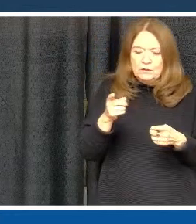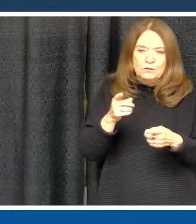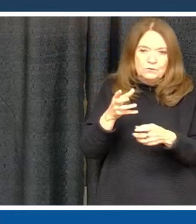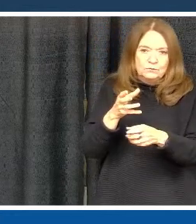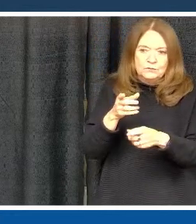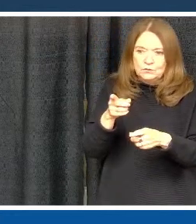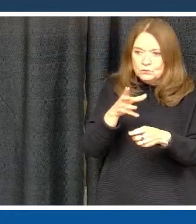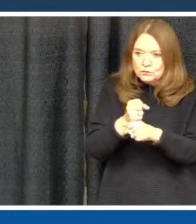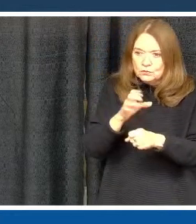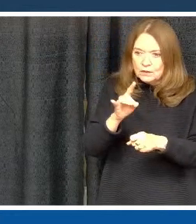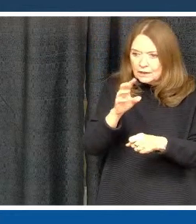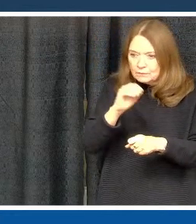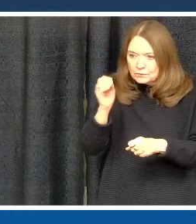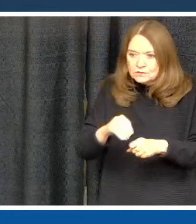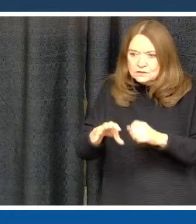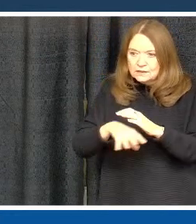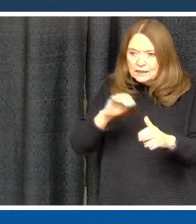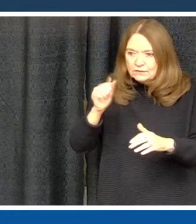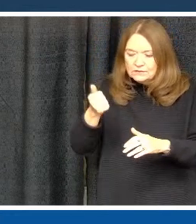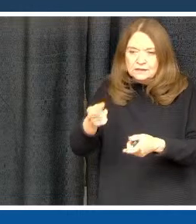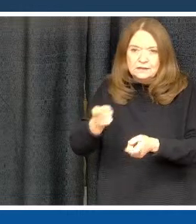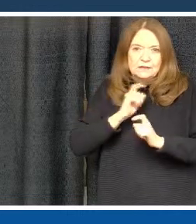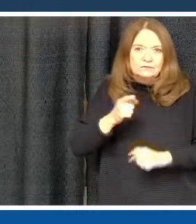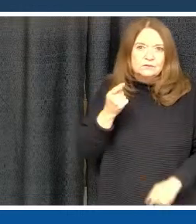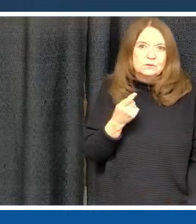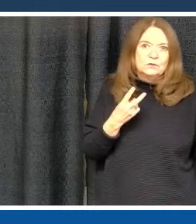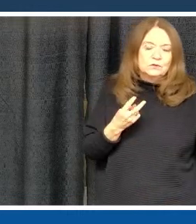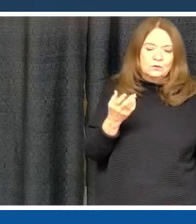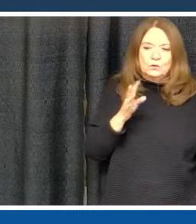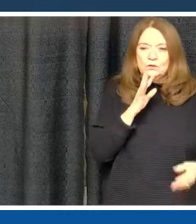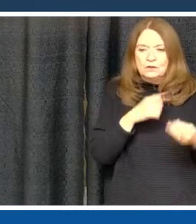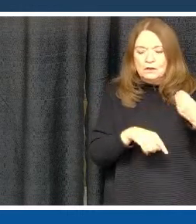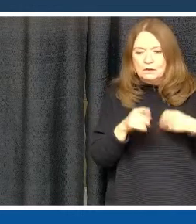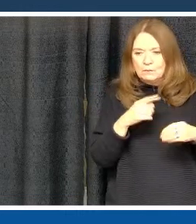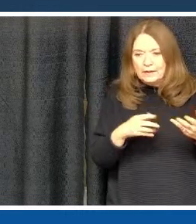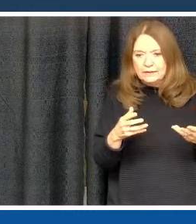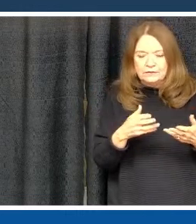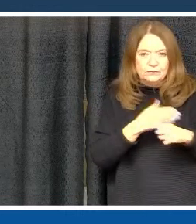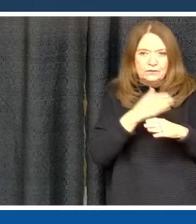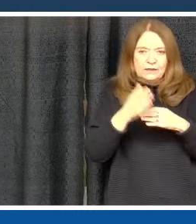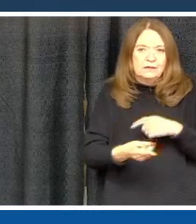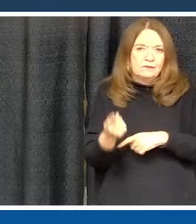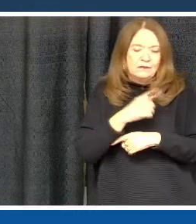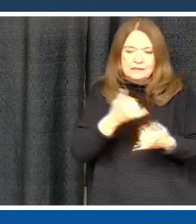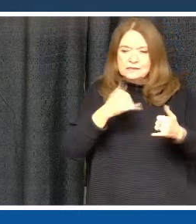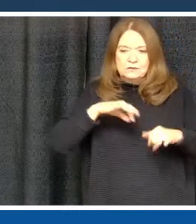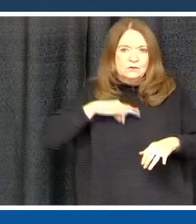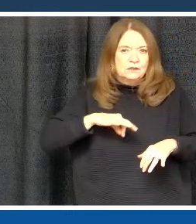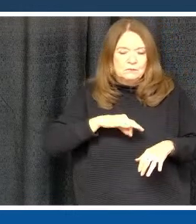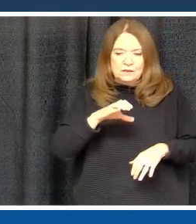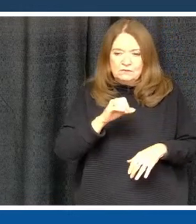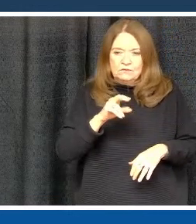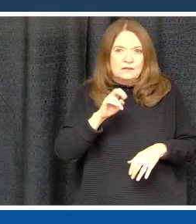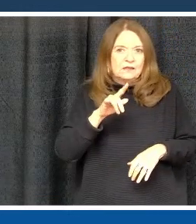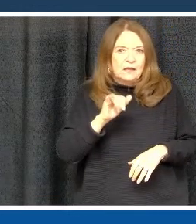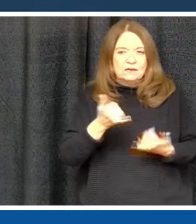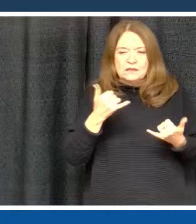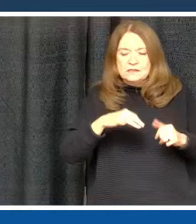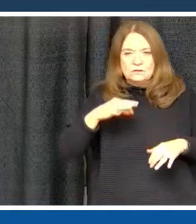10. Give us back a point or two, right? Let's talk about it, because at the end of the day, this is going to still benefit the county. It's still going to benefit the